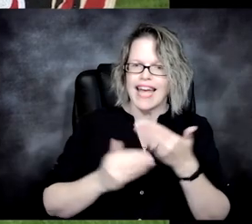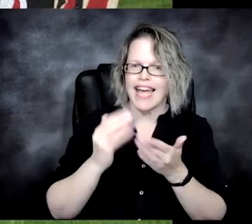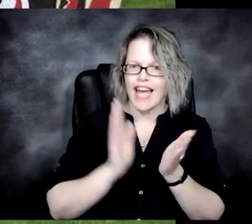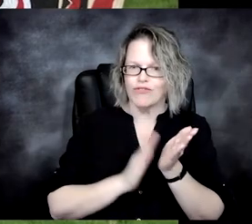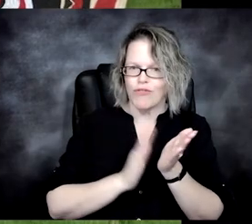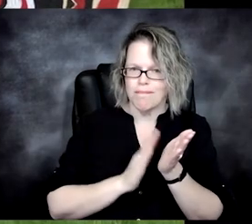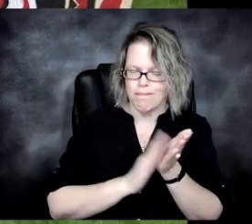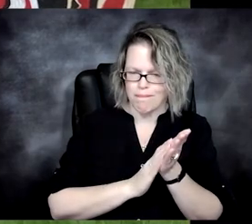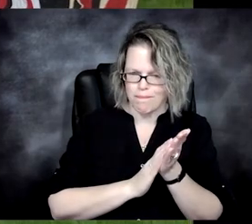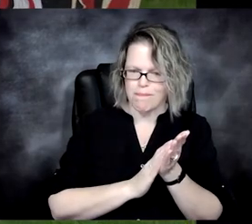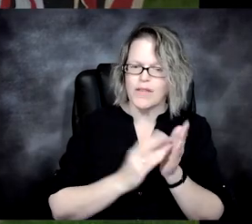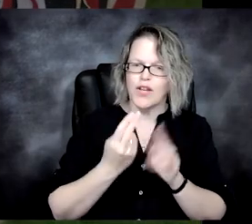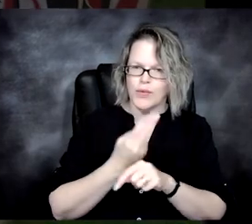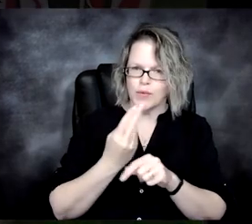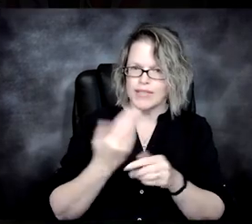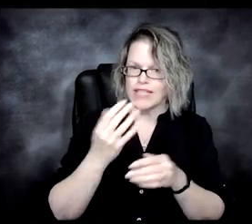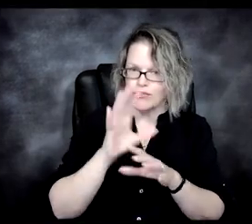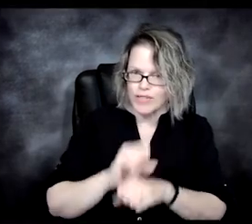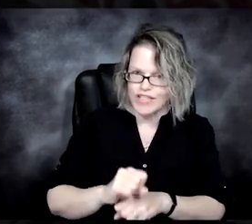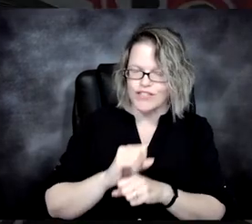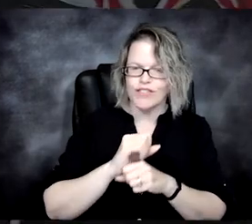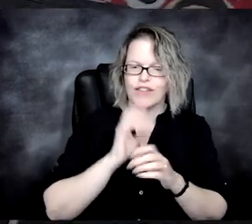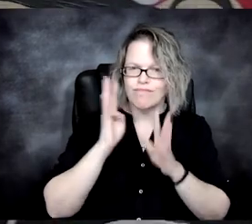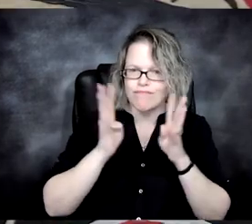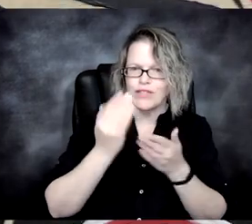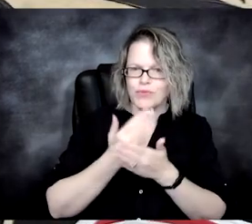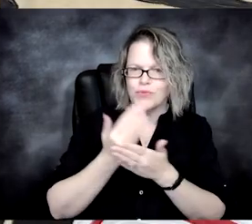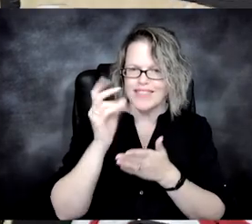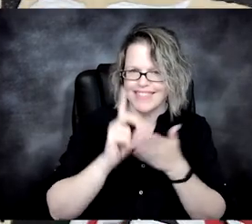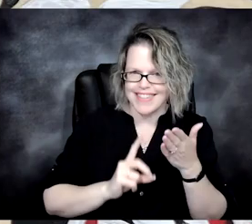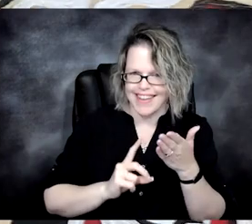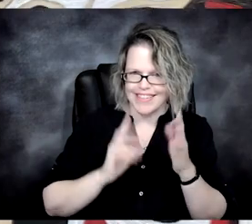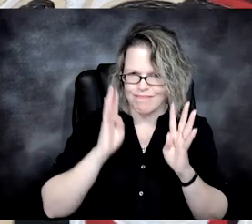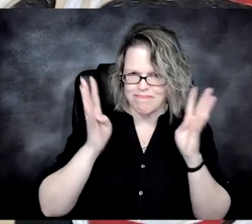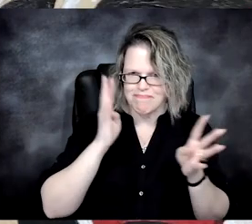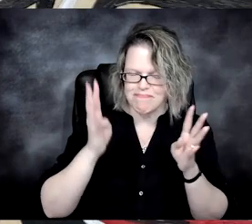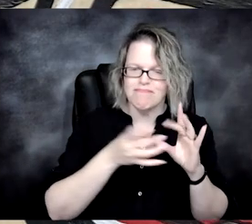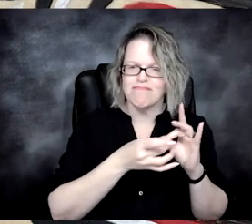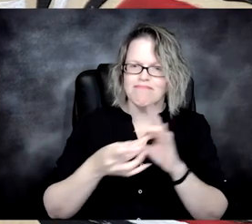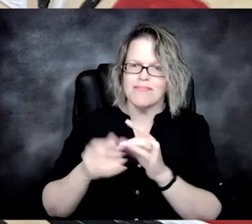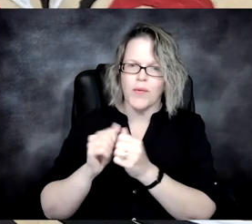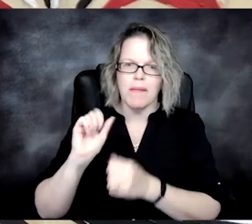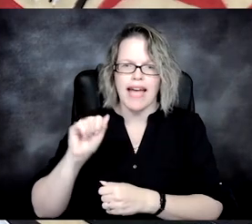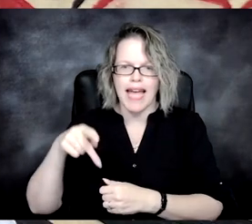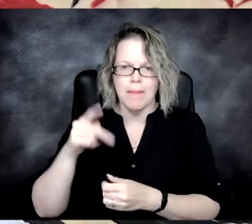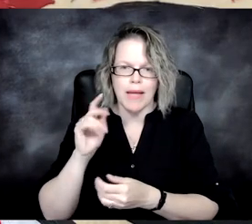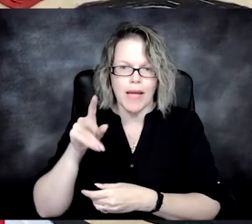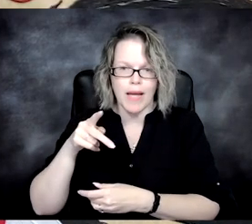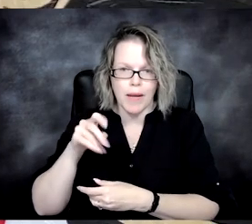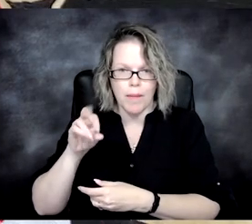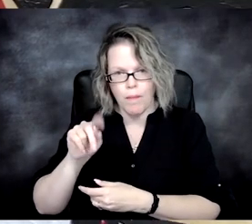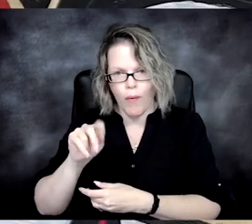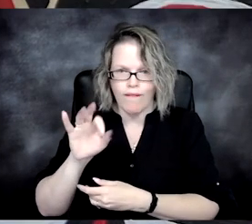on the front using traditional and contemporary designs to create the idea. I have made it to go along with my AP portfolio focusing on